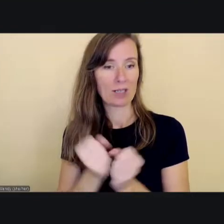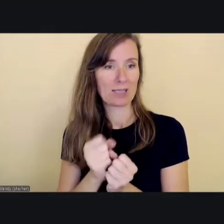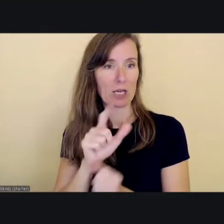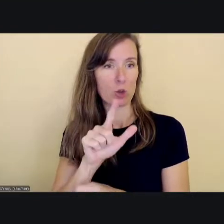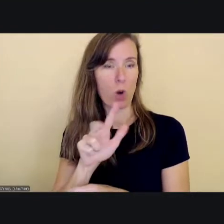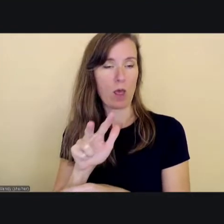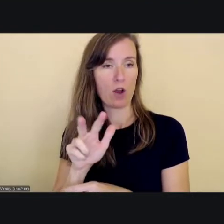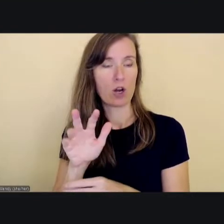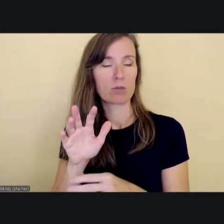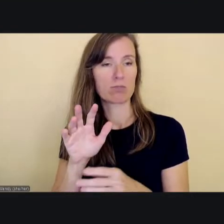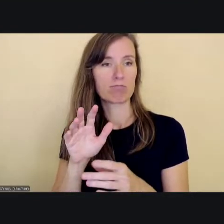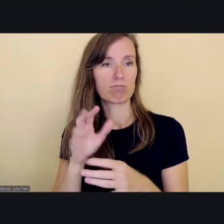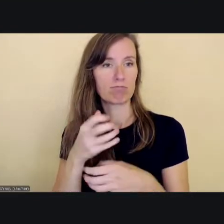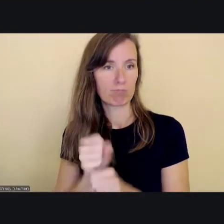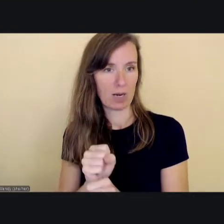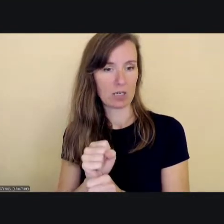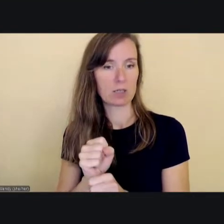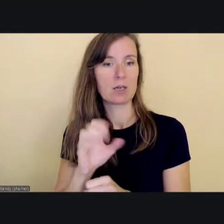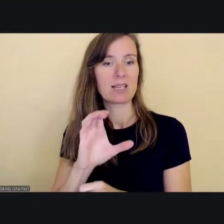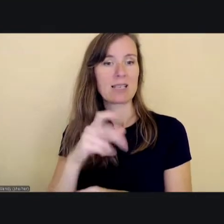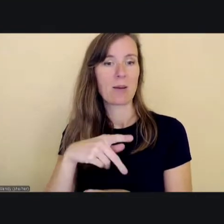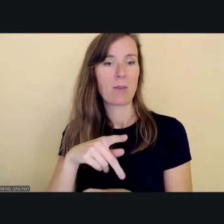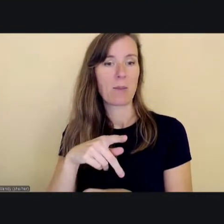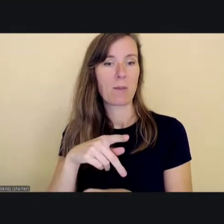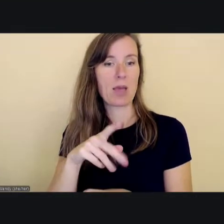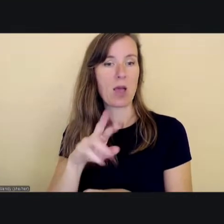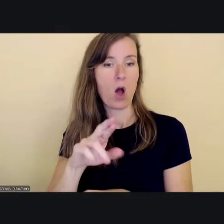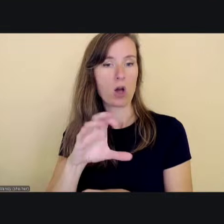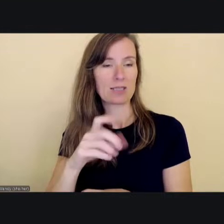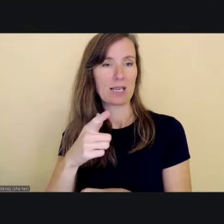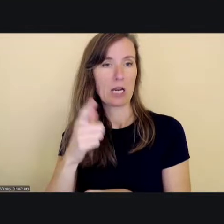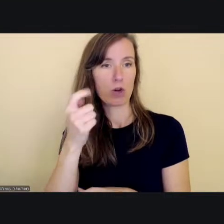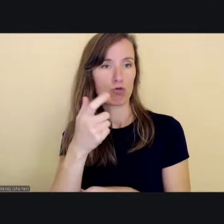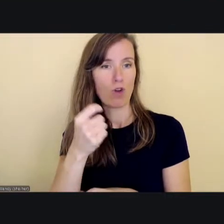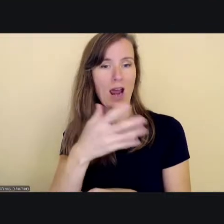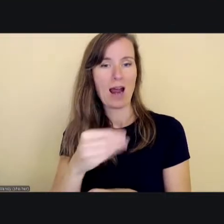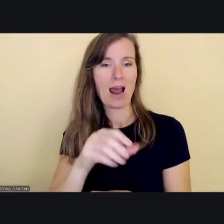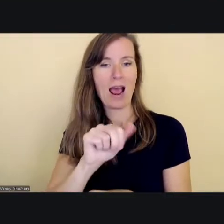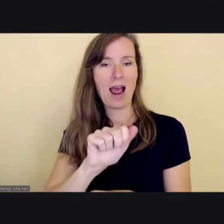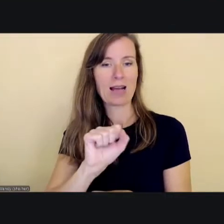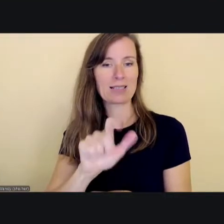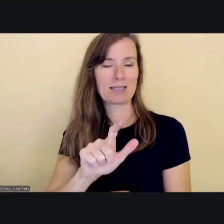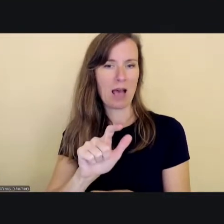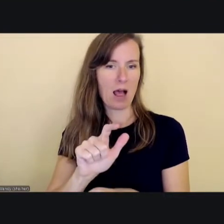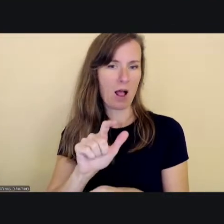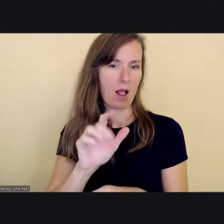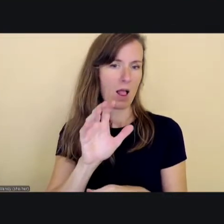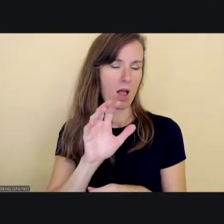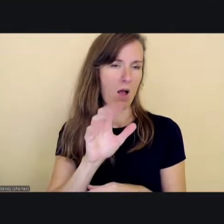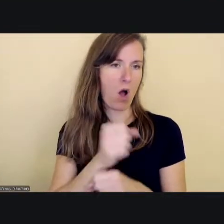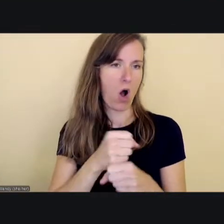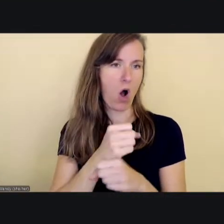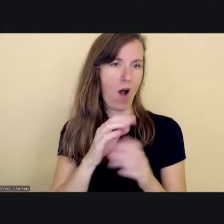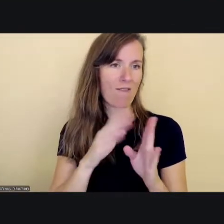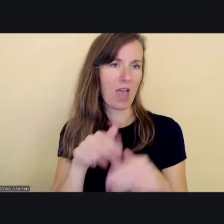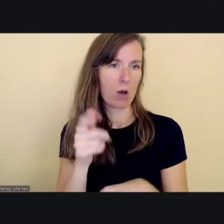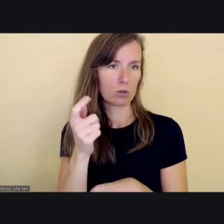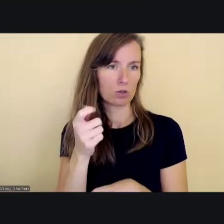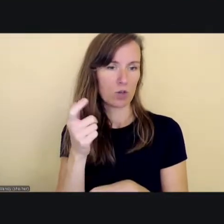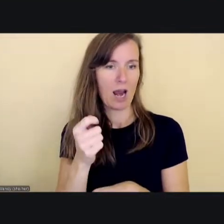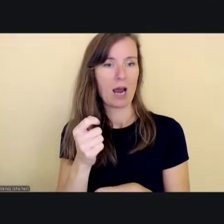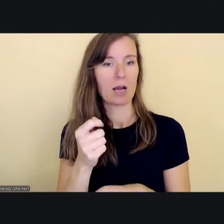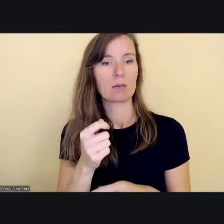and the ASL Coffee House grant. Those 4 items are included in the consent agenda. Council, is there any comment on that?